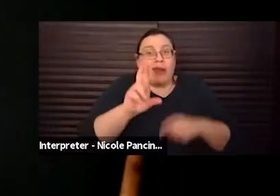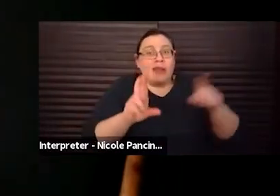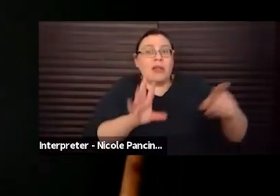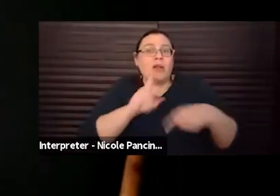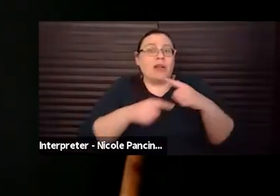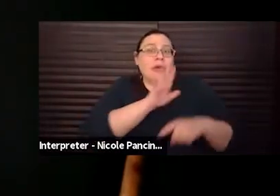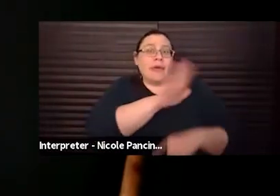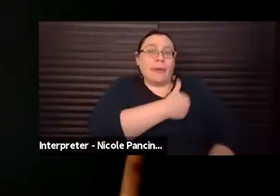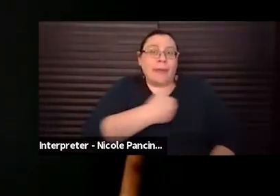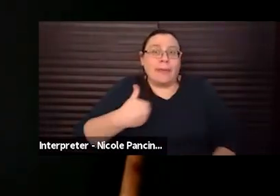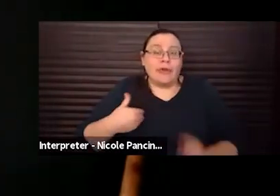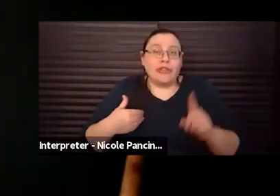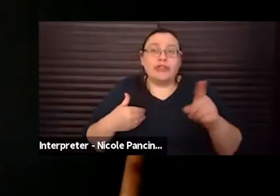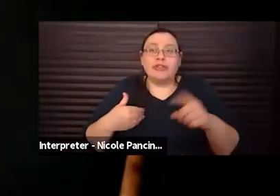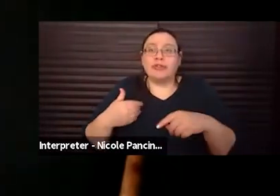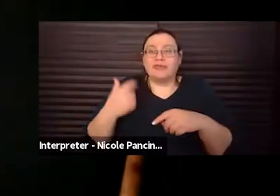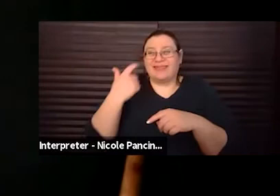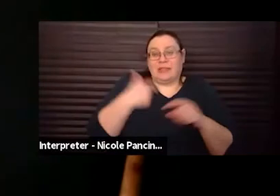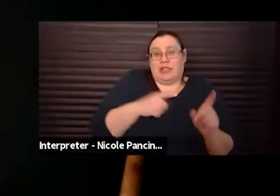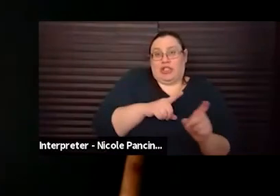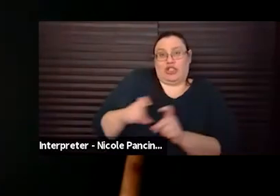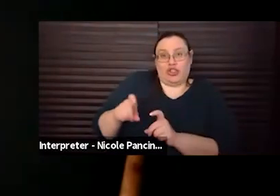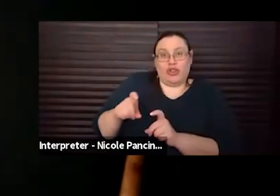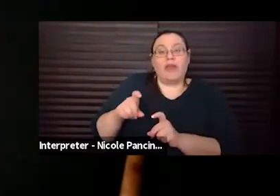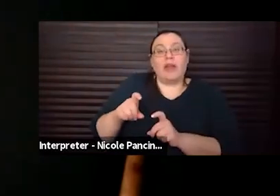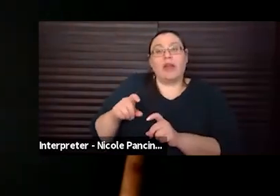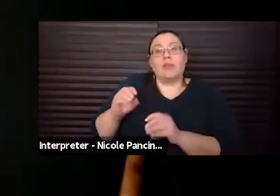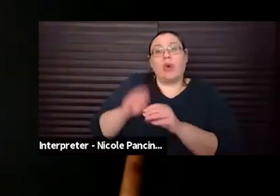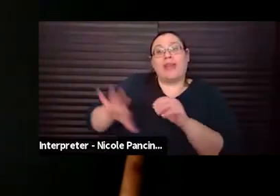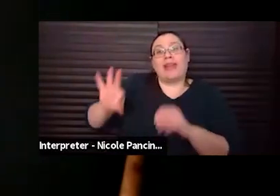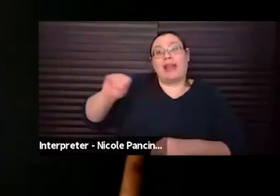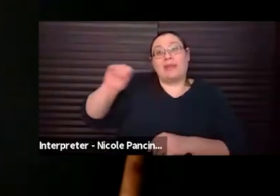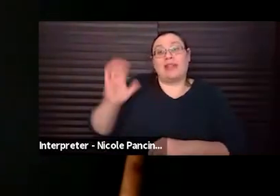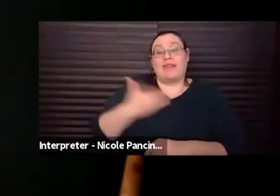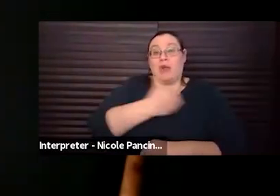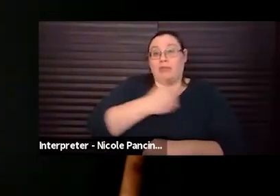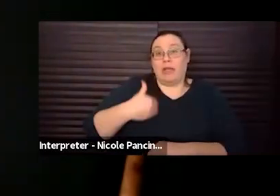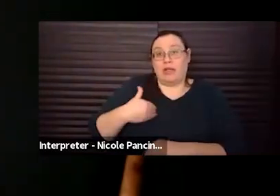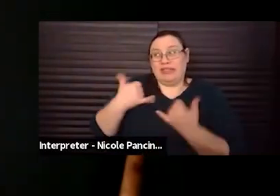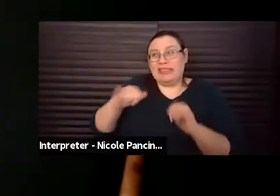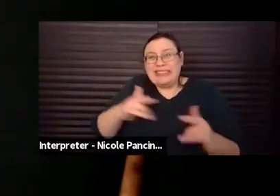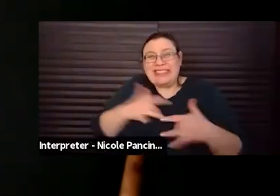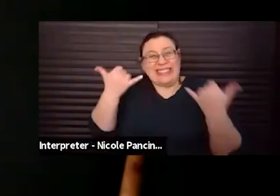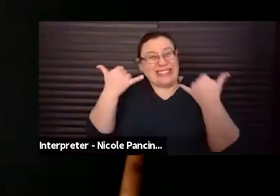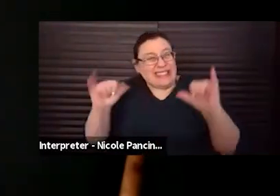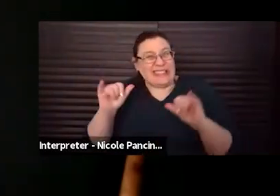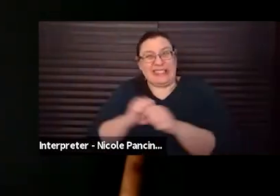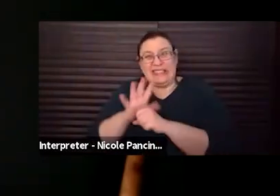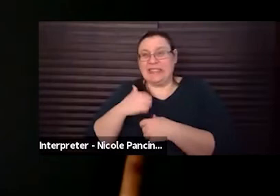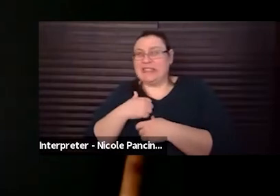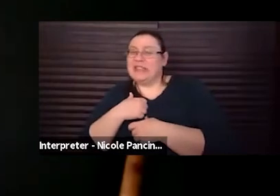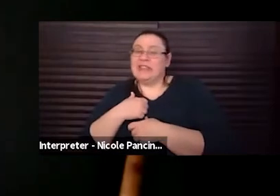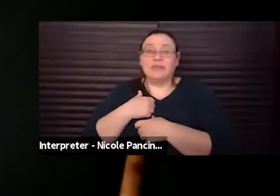members. We just did a recent survey. Over 90% of our members remain deeply concerned about this virus. In